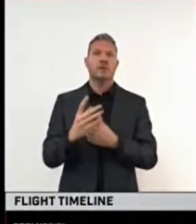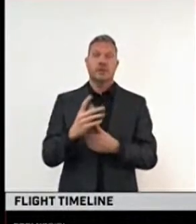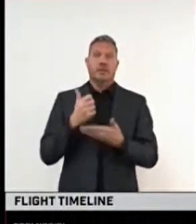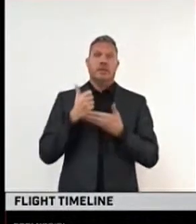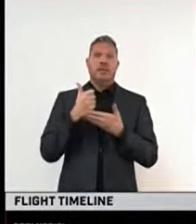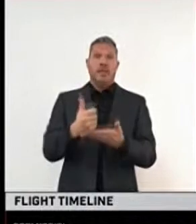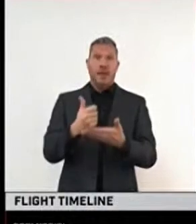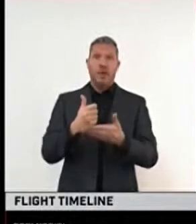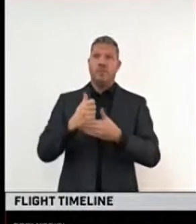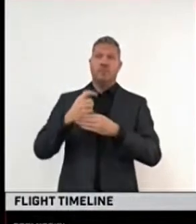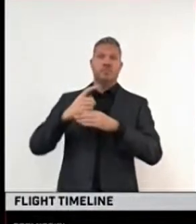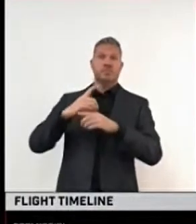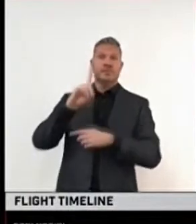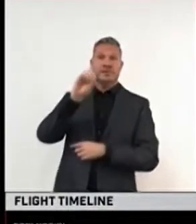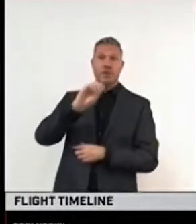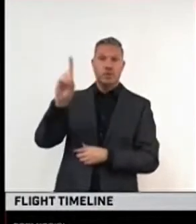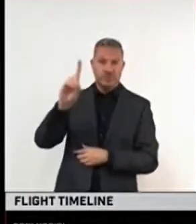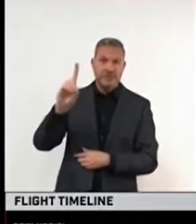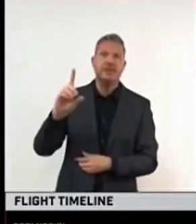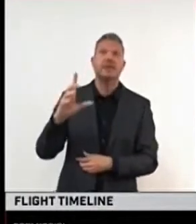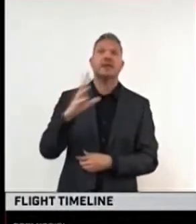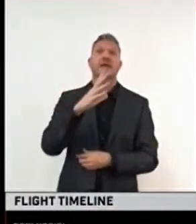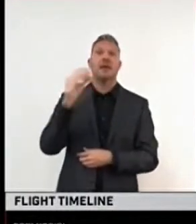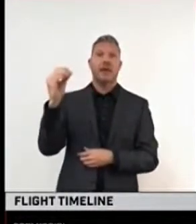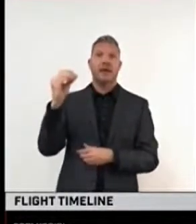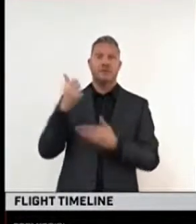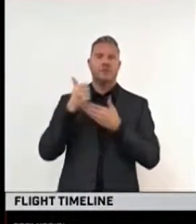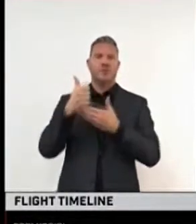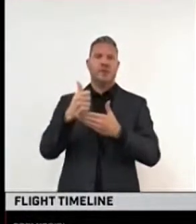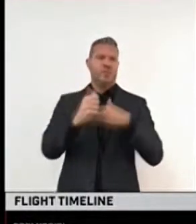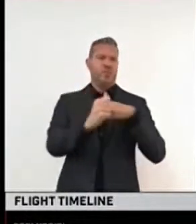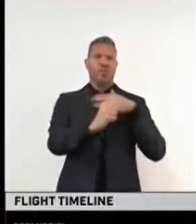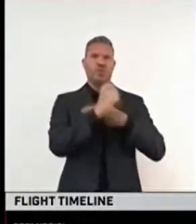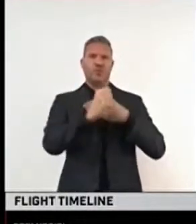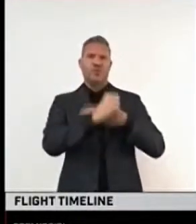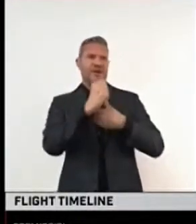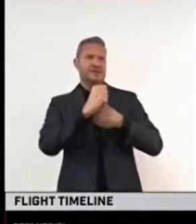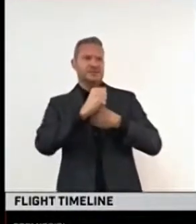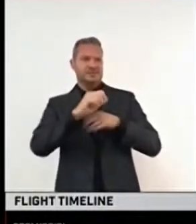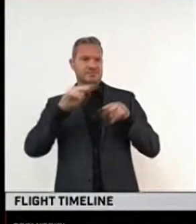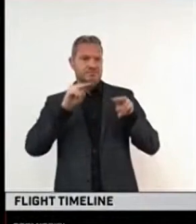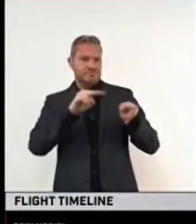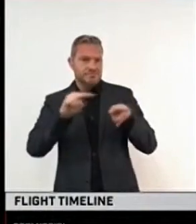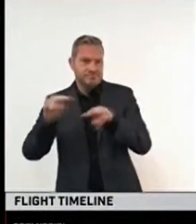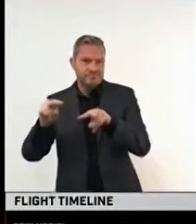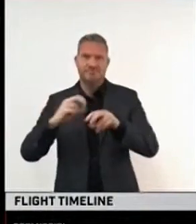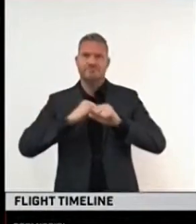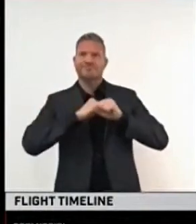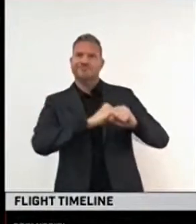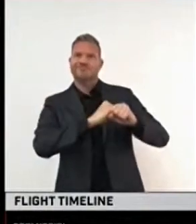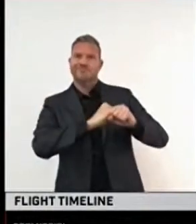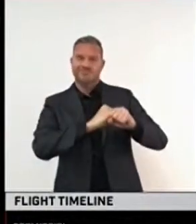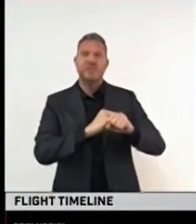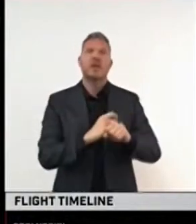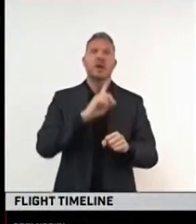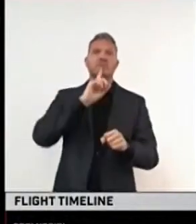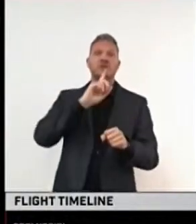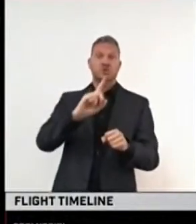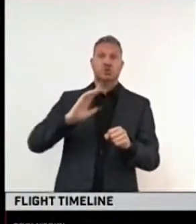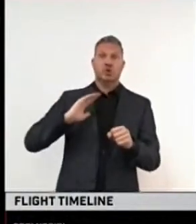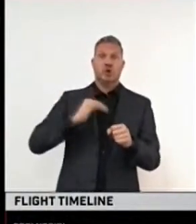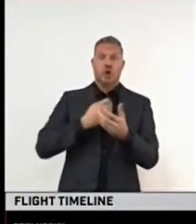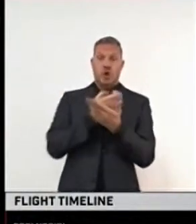of Defense, Space Systems Command to go after the threat and make sure that we stay relevant and the equipment is ready to do the